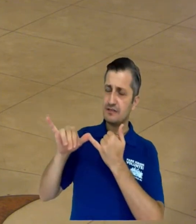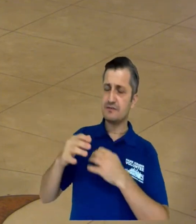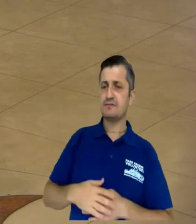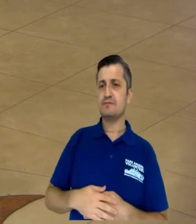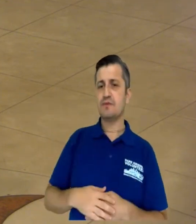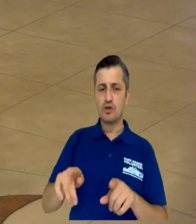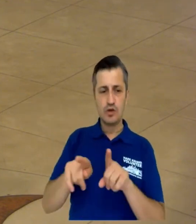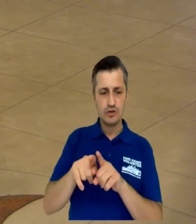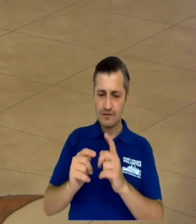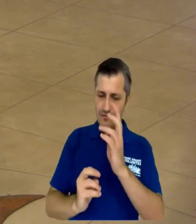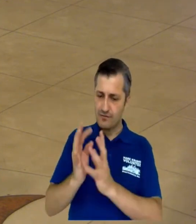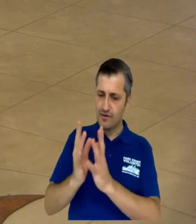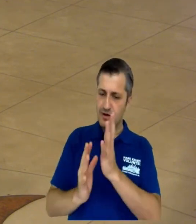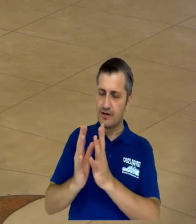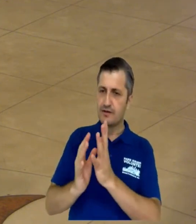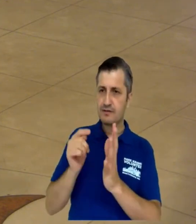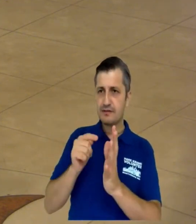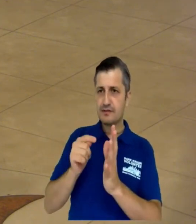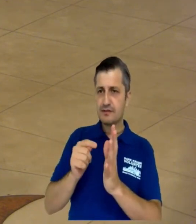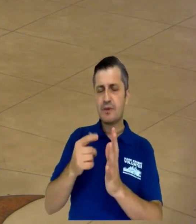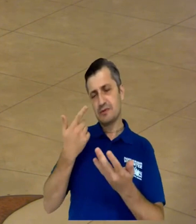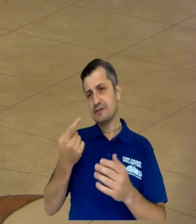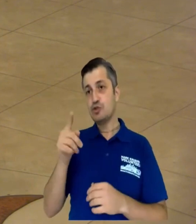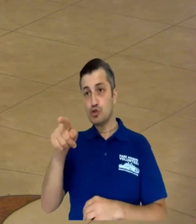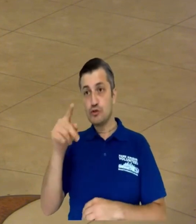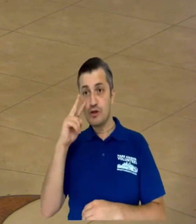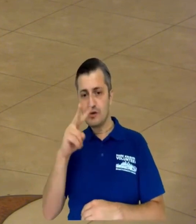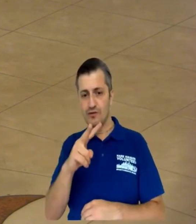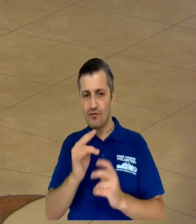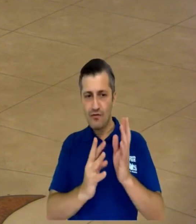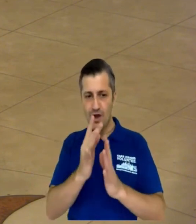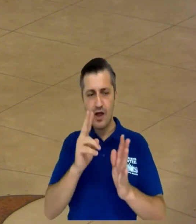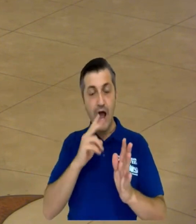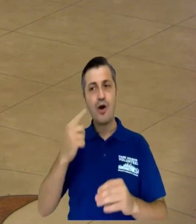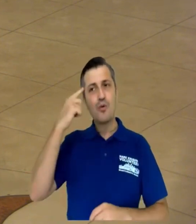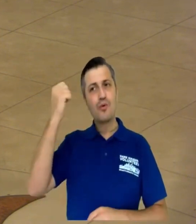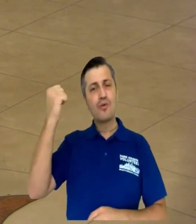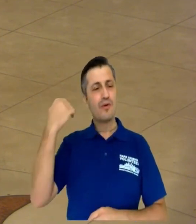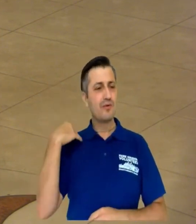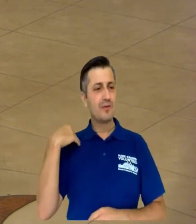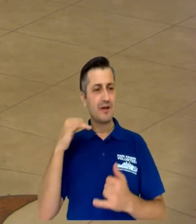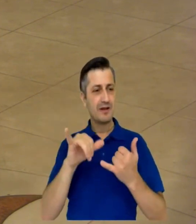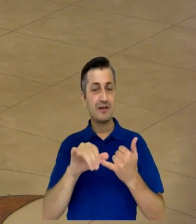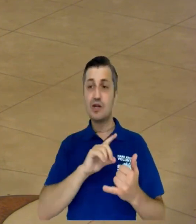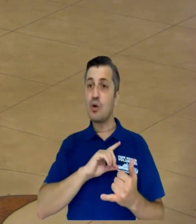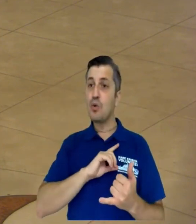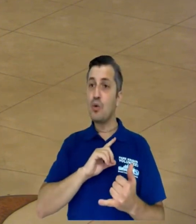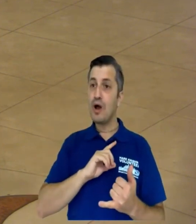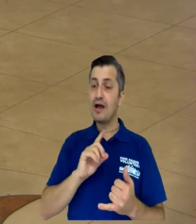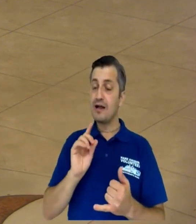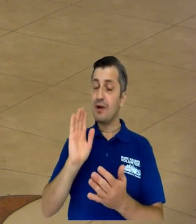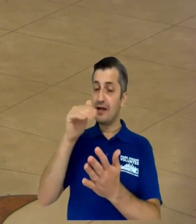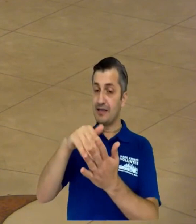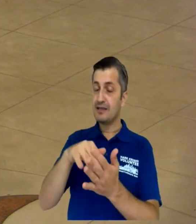we think of if you think of, when you see fire, it reminds us of Krishna, because Krishna says, I am the fire of digestion. And he says,